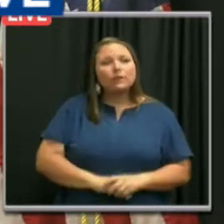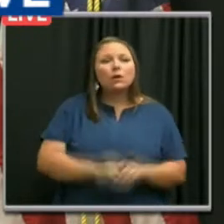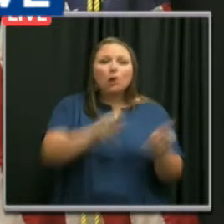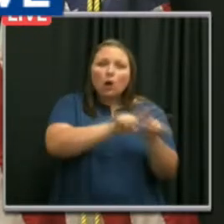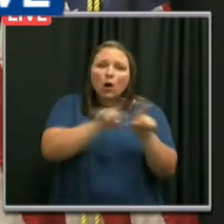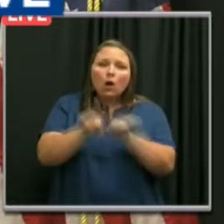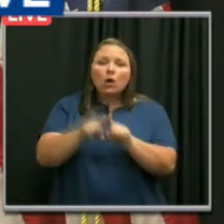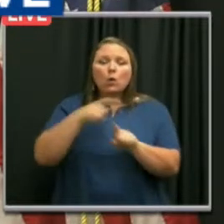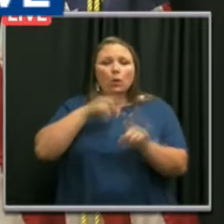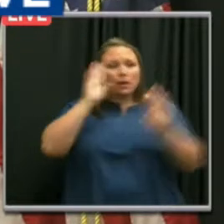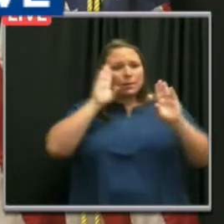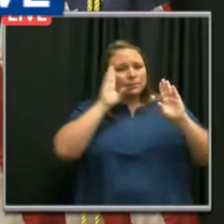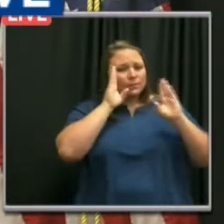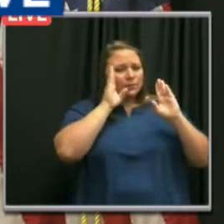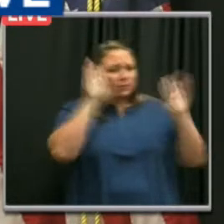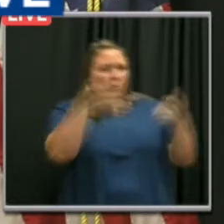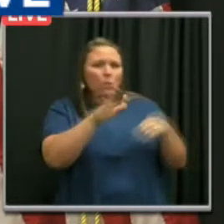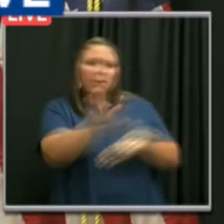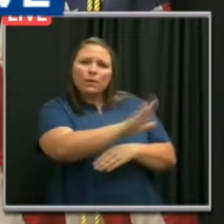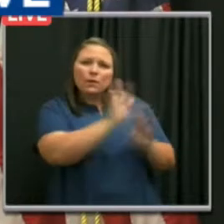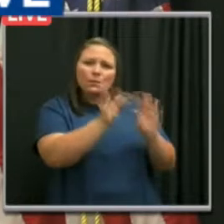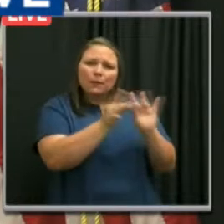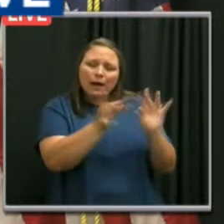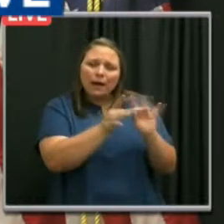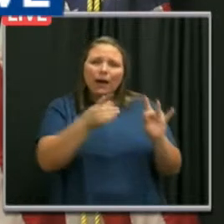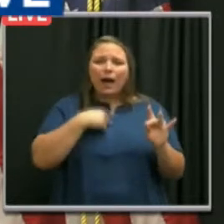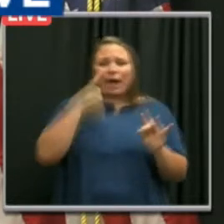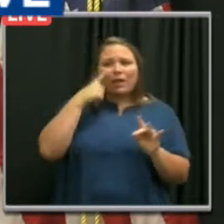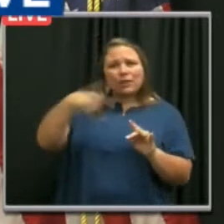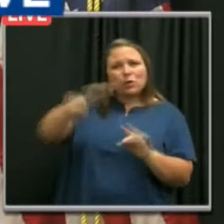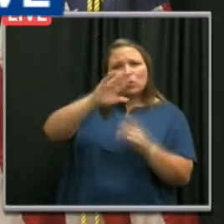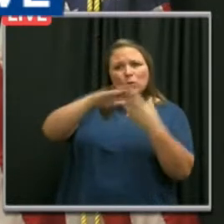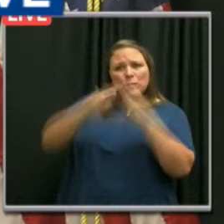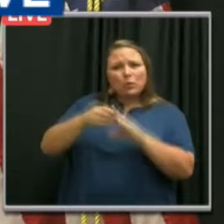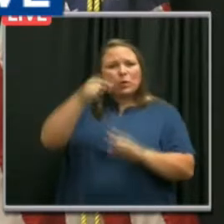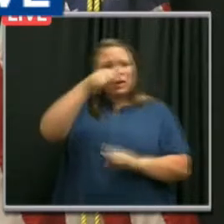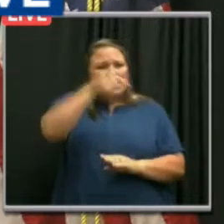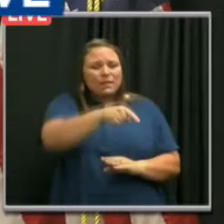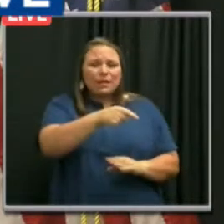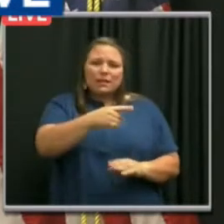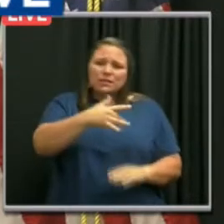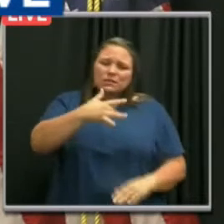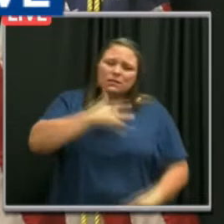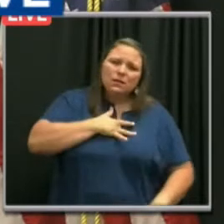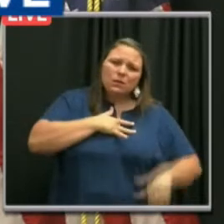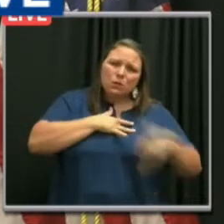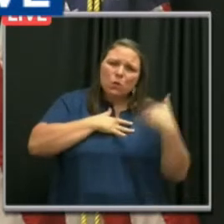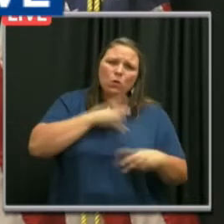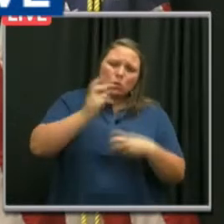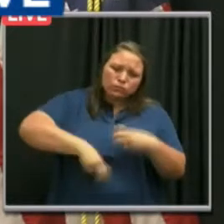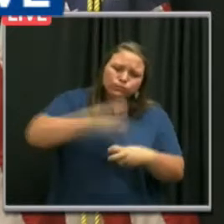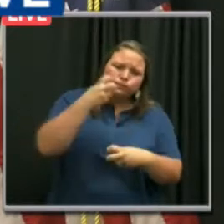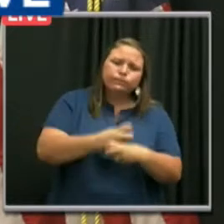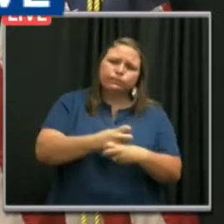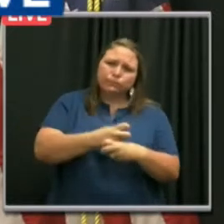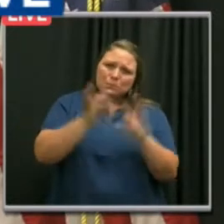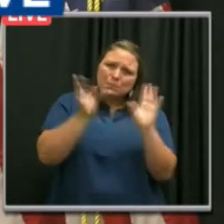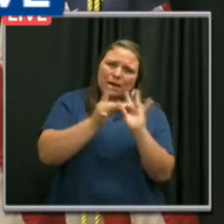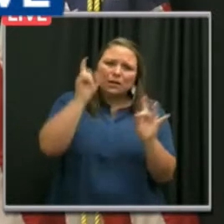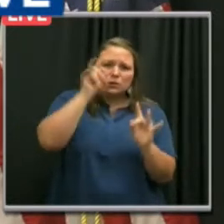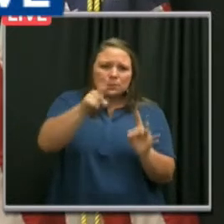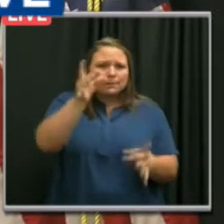to the message. I think everybody in the community understands this is a deeply felt message that we need to